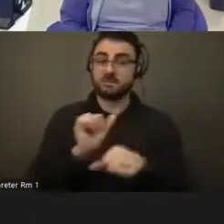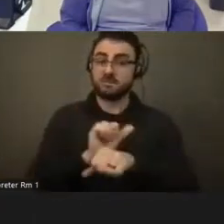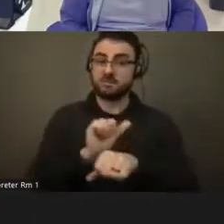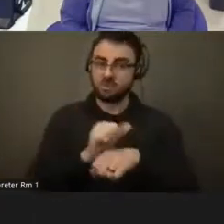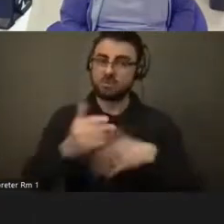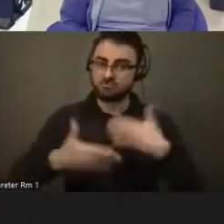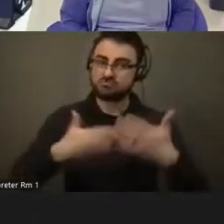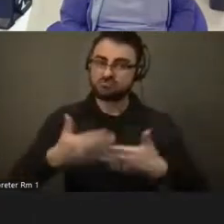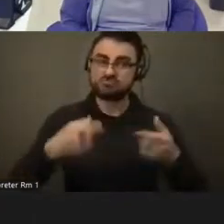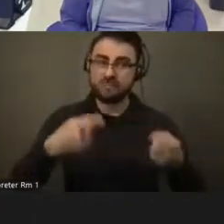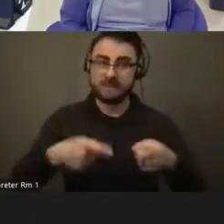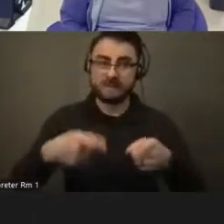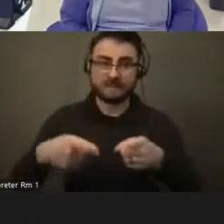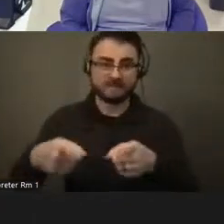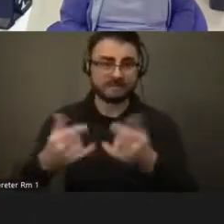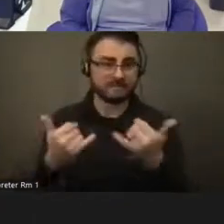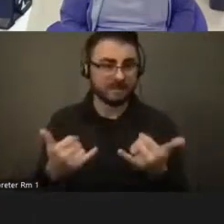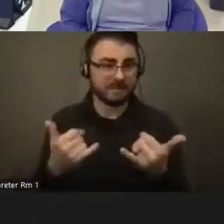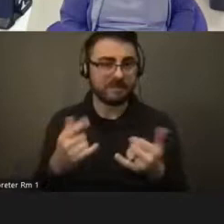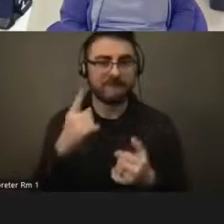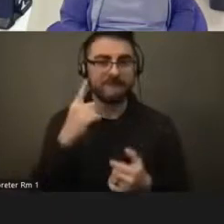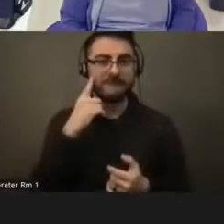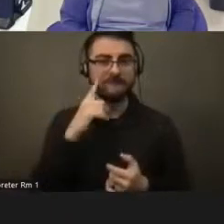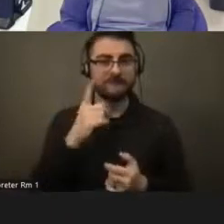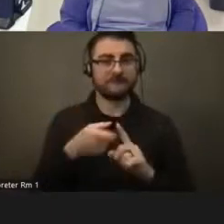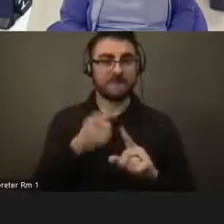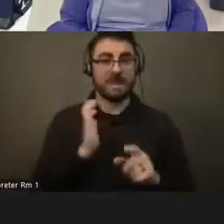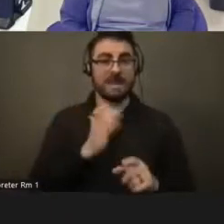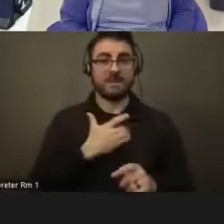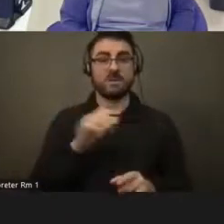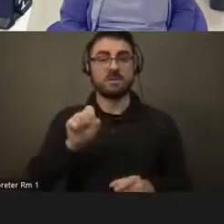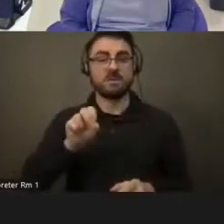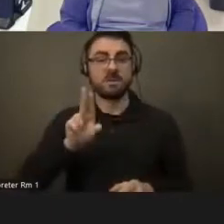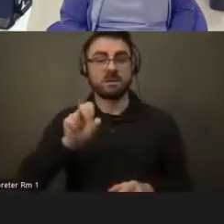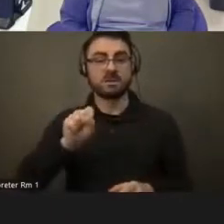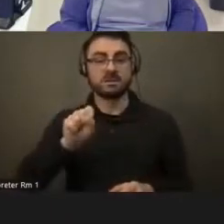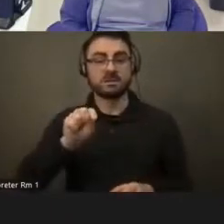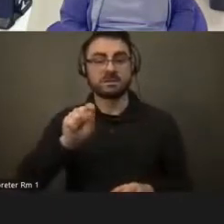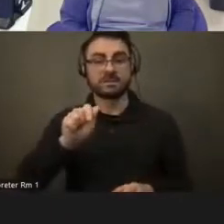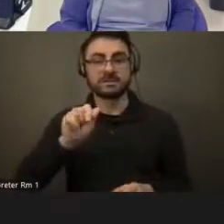our sustainability manager, Robin